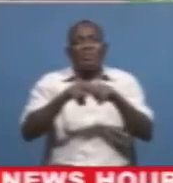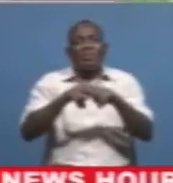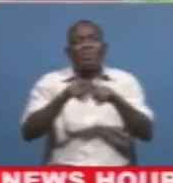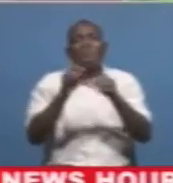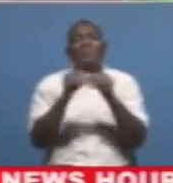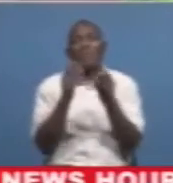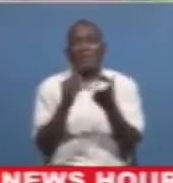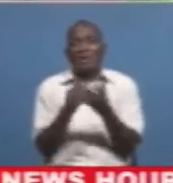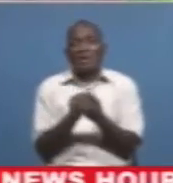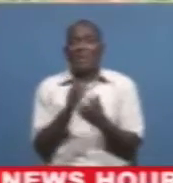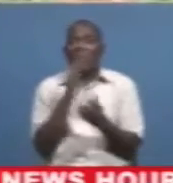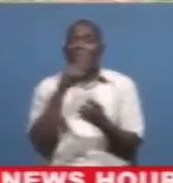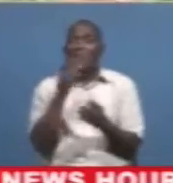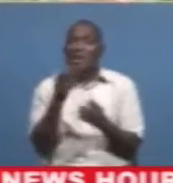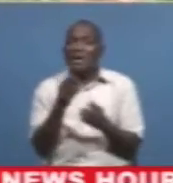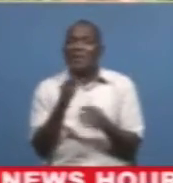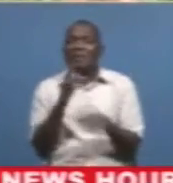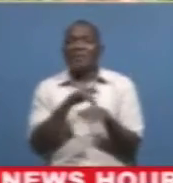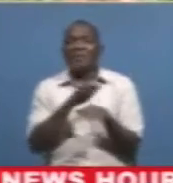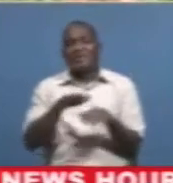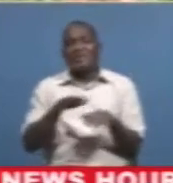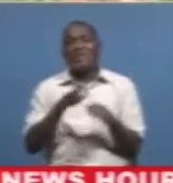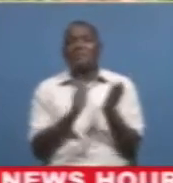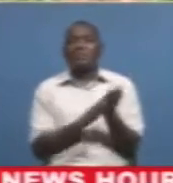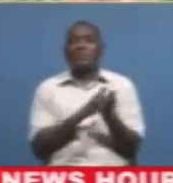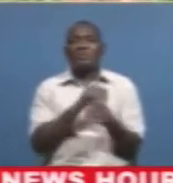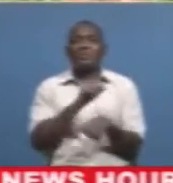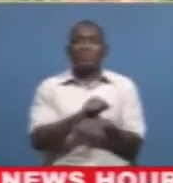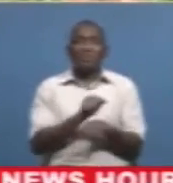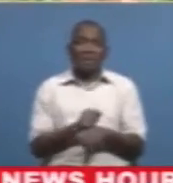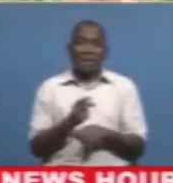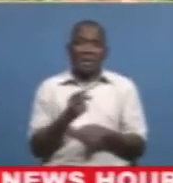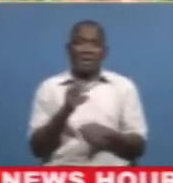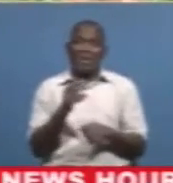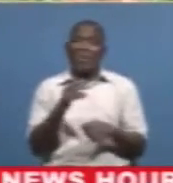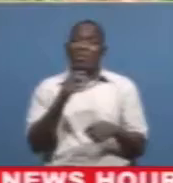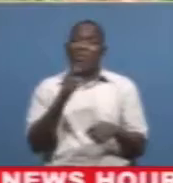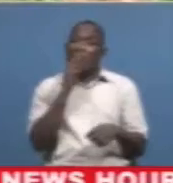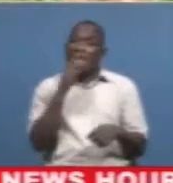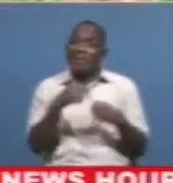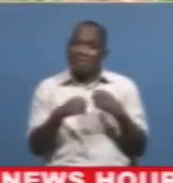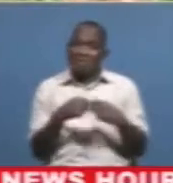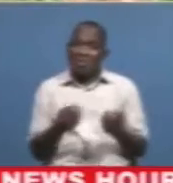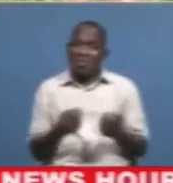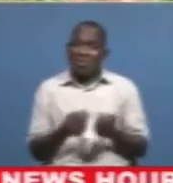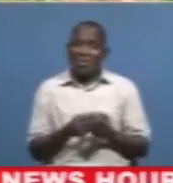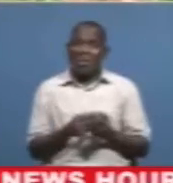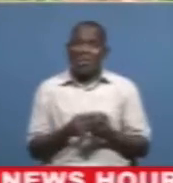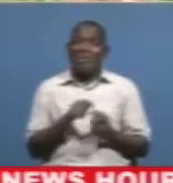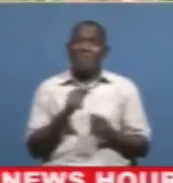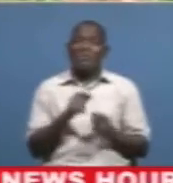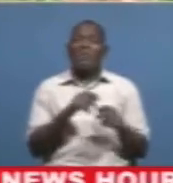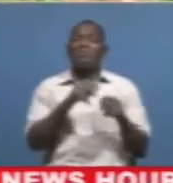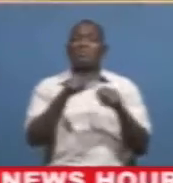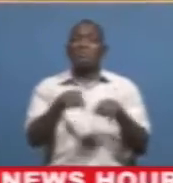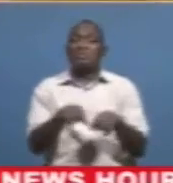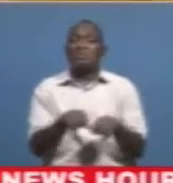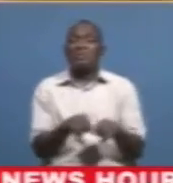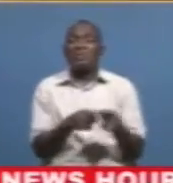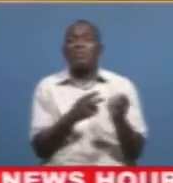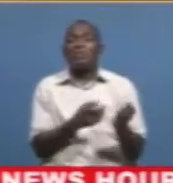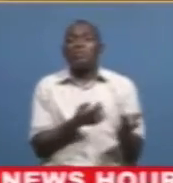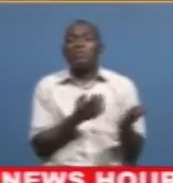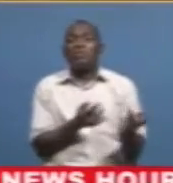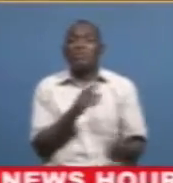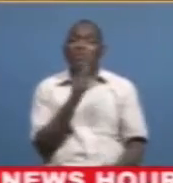children's education. We are really having water problem in Pupuni, because when you come and sit here for water,